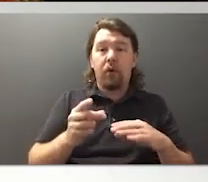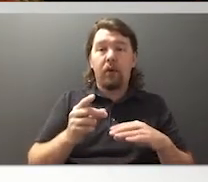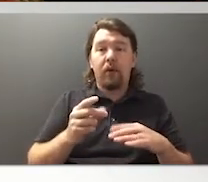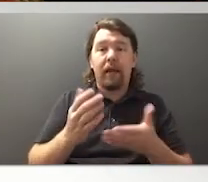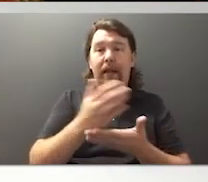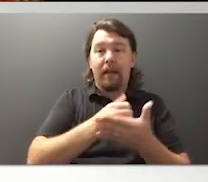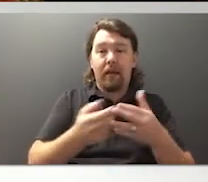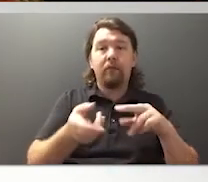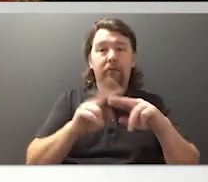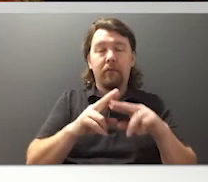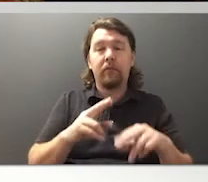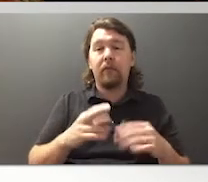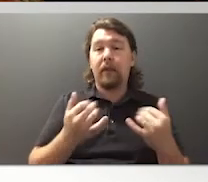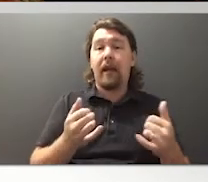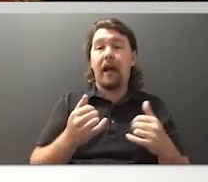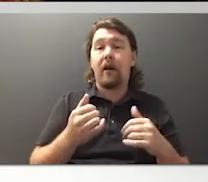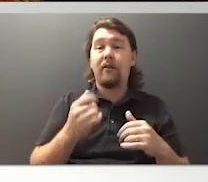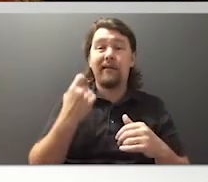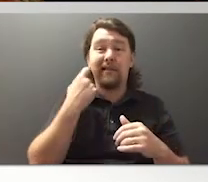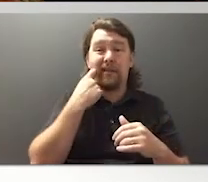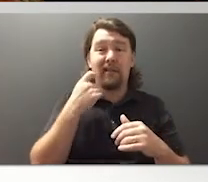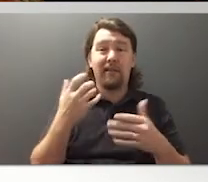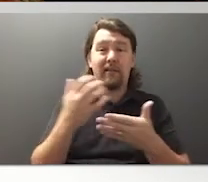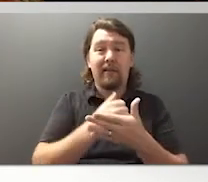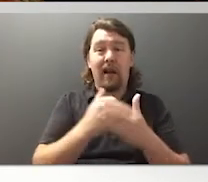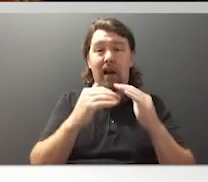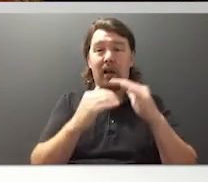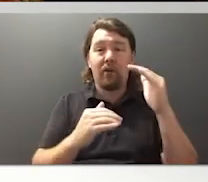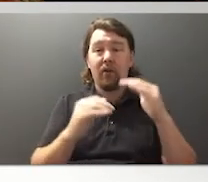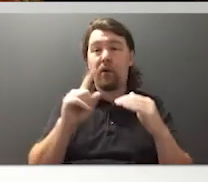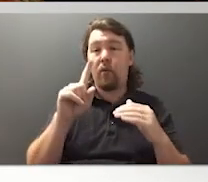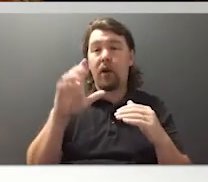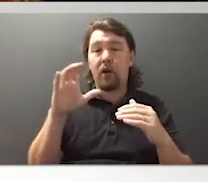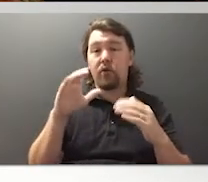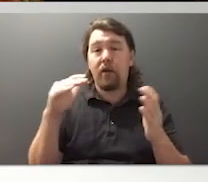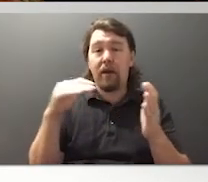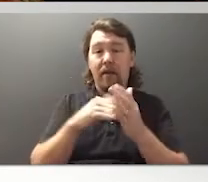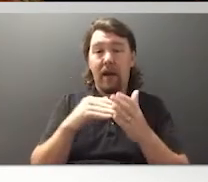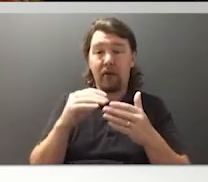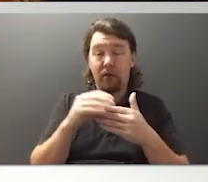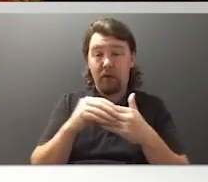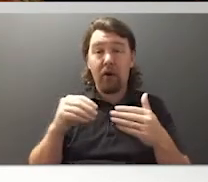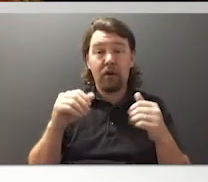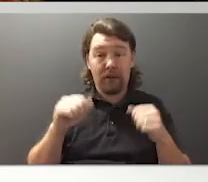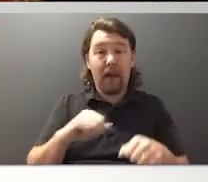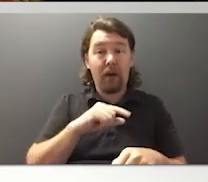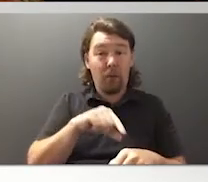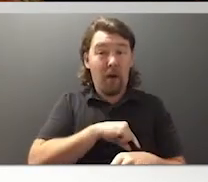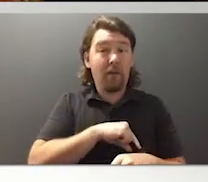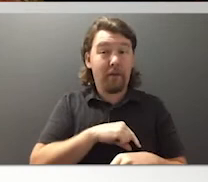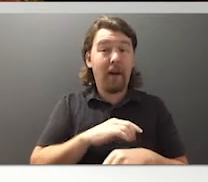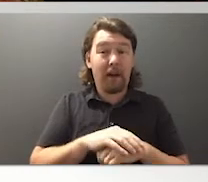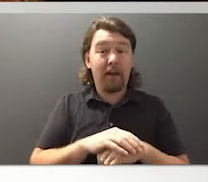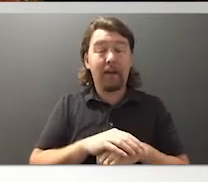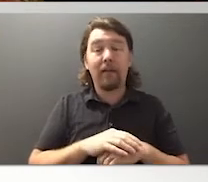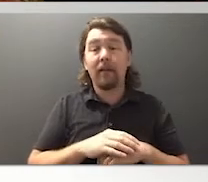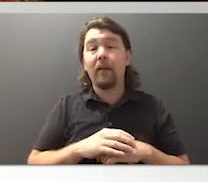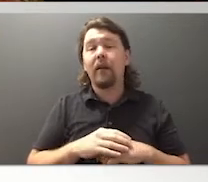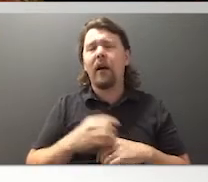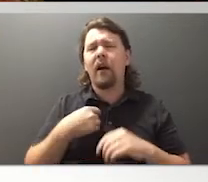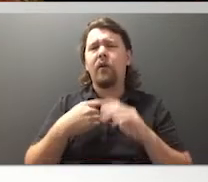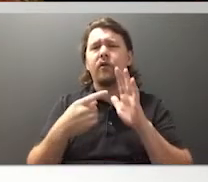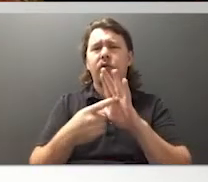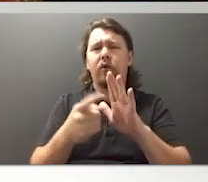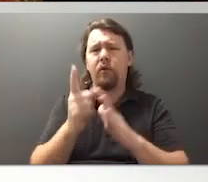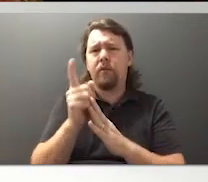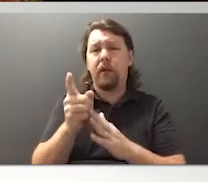who makes just under $100,000 can qualify for an income-based scholarship. And I'll show you in a minute, there's a table. So if